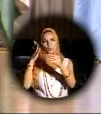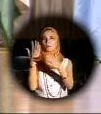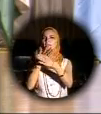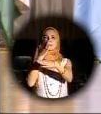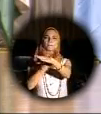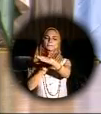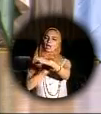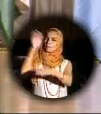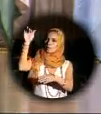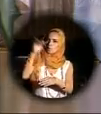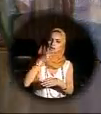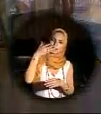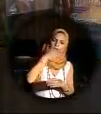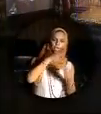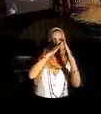guess...